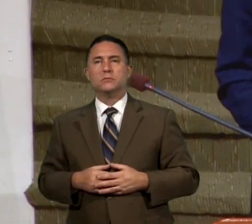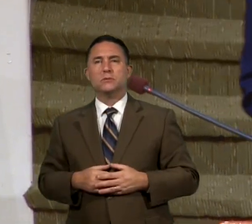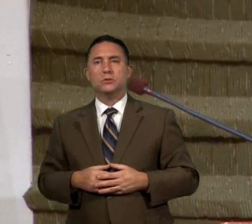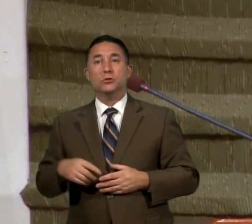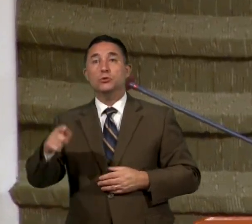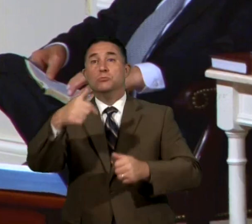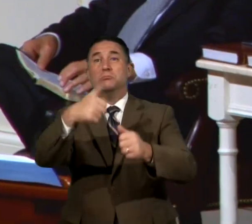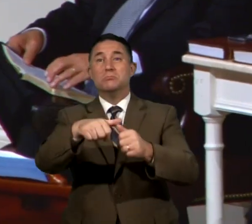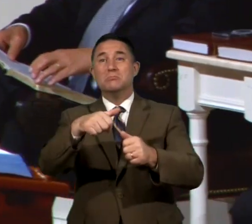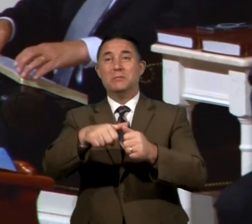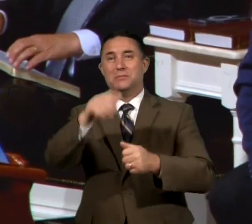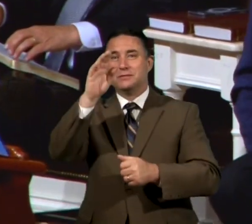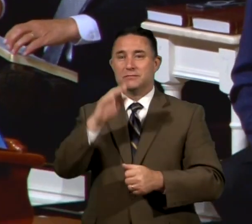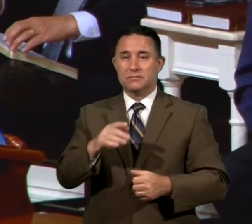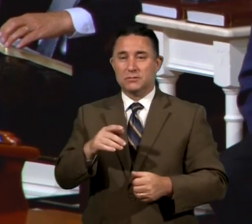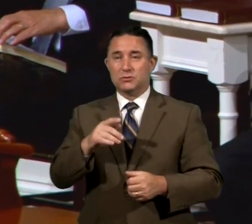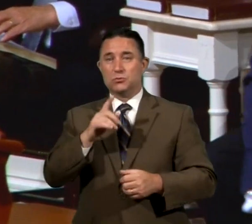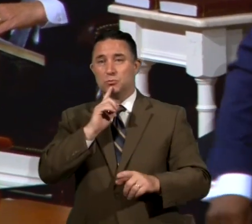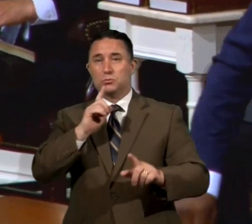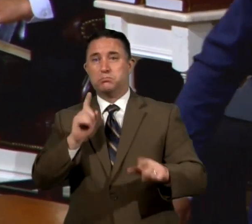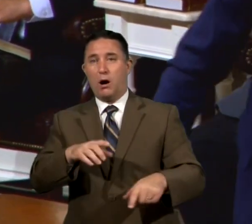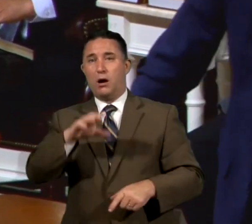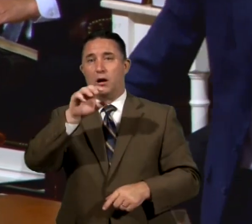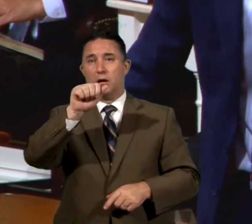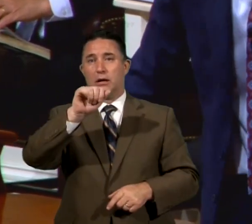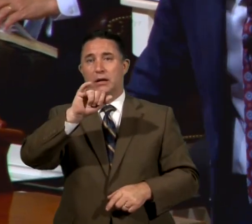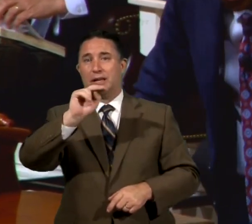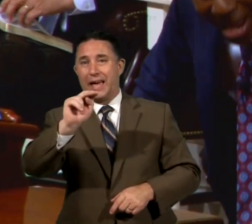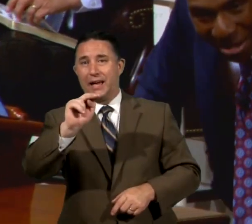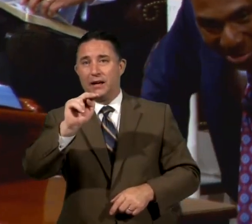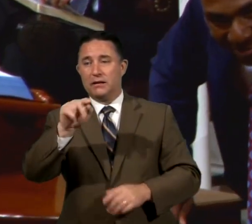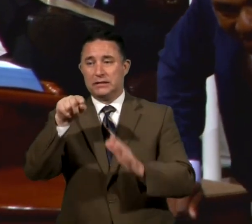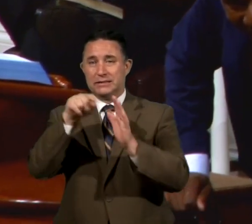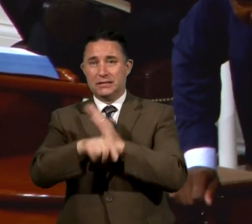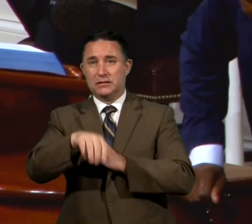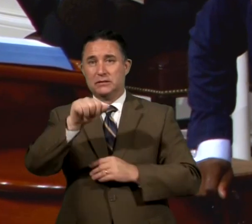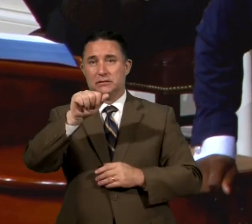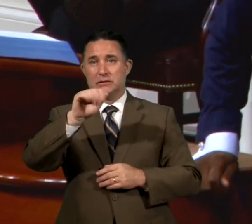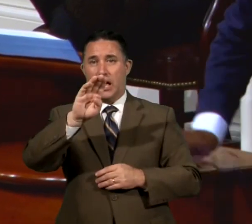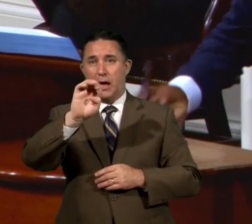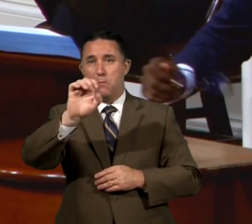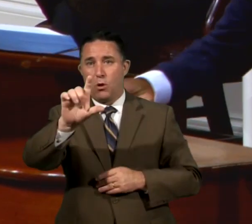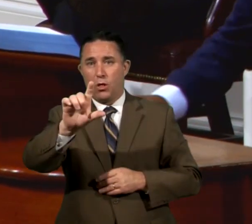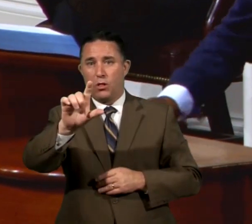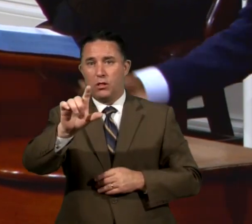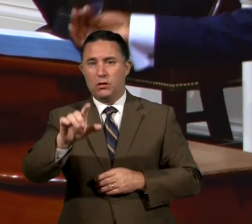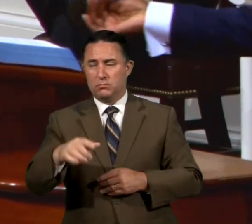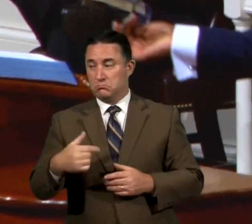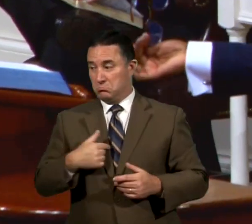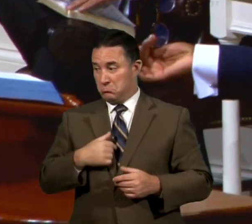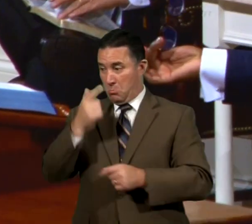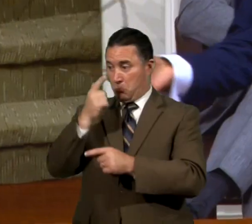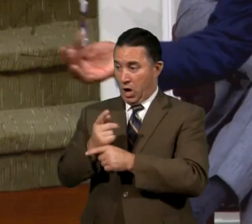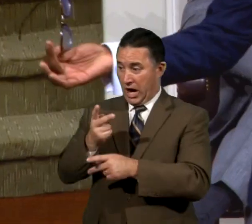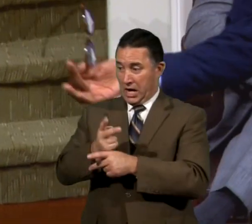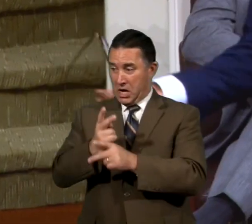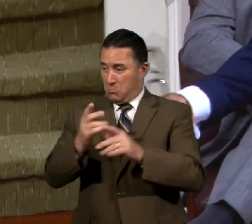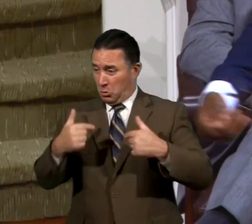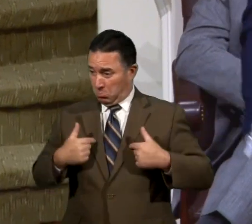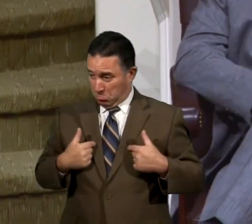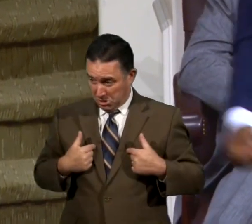Y'all remember God's response to Cain when he killed Abel? Am I my brother's keeper?